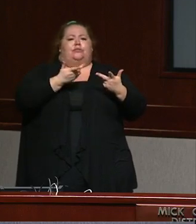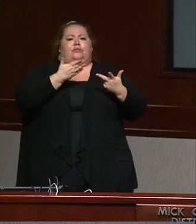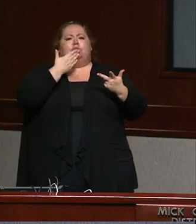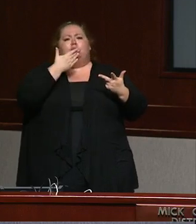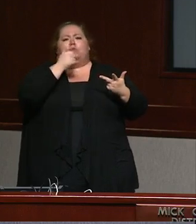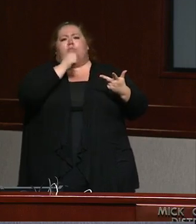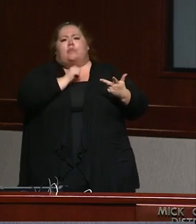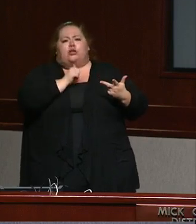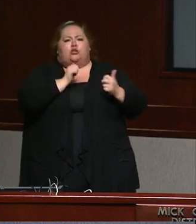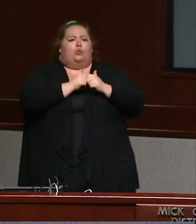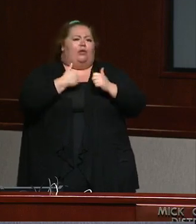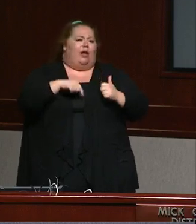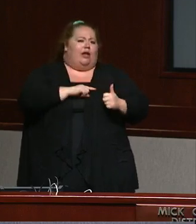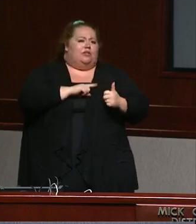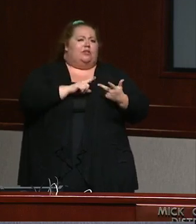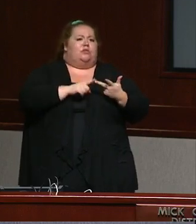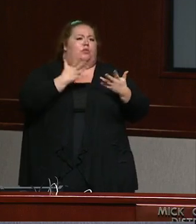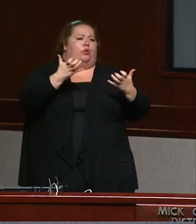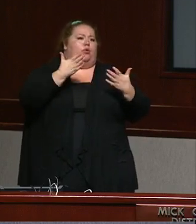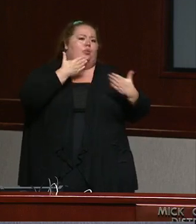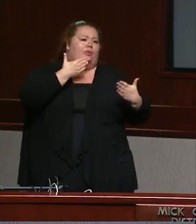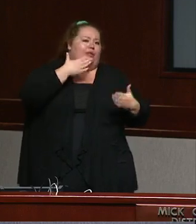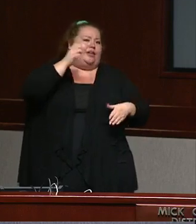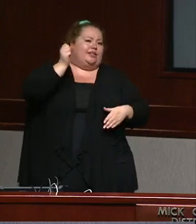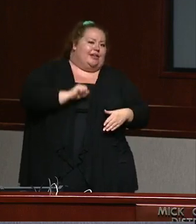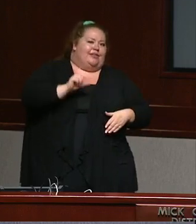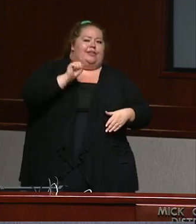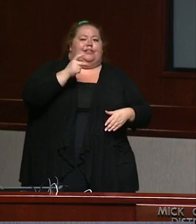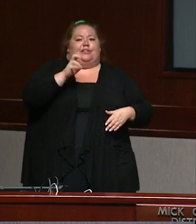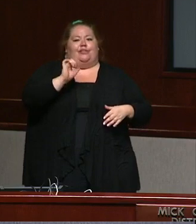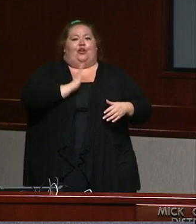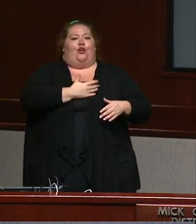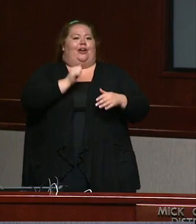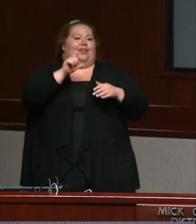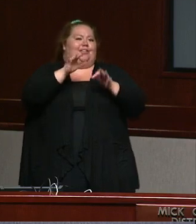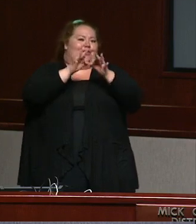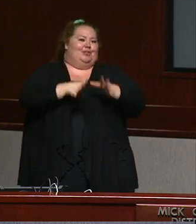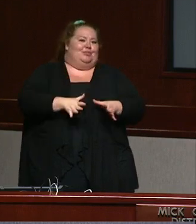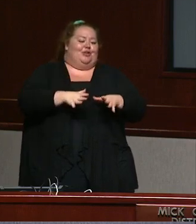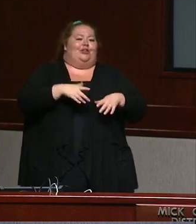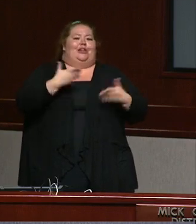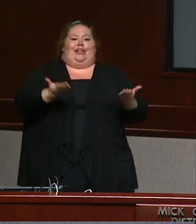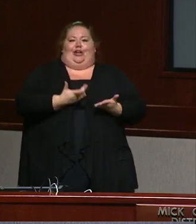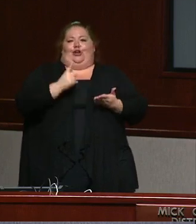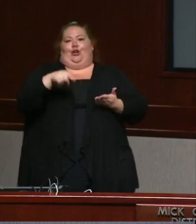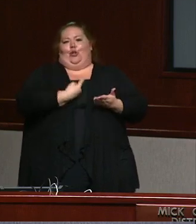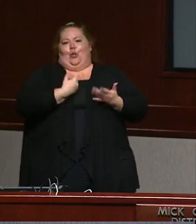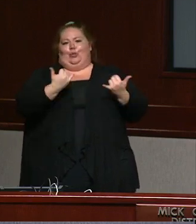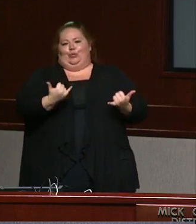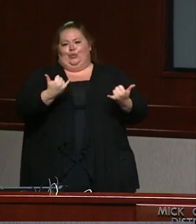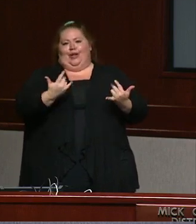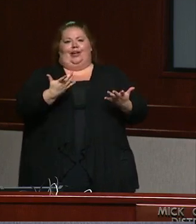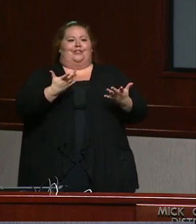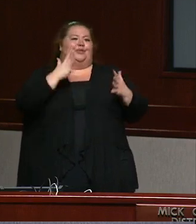this out. I also want to thank Stephanie, our ALS interpreter. She's been here by herself today, and we've